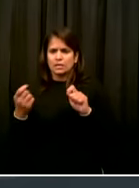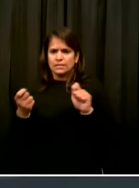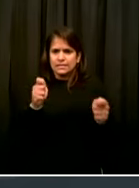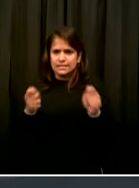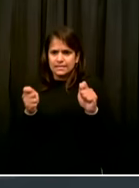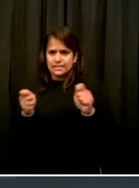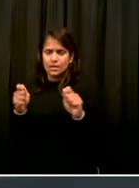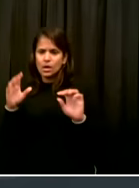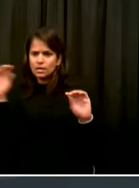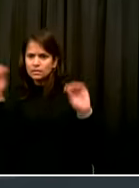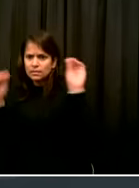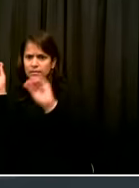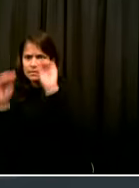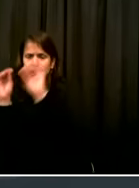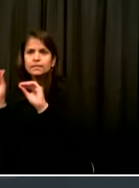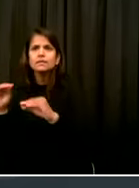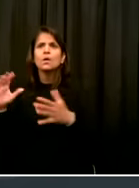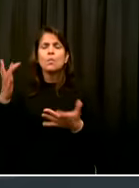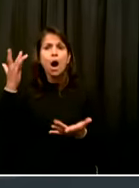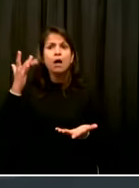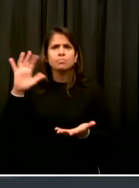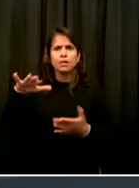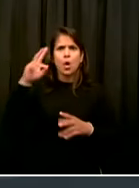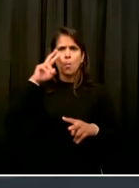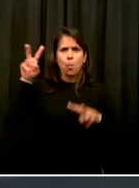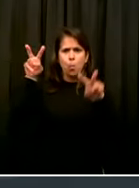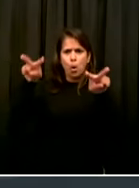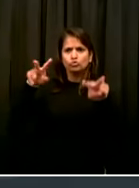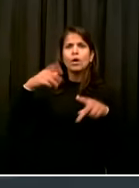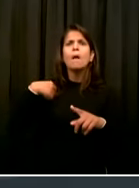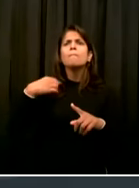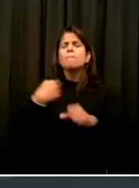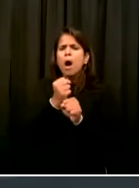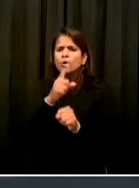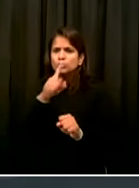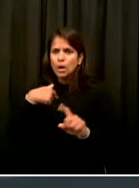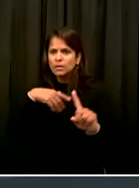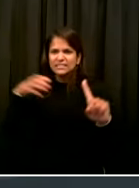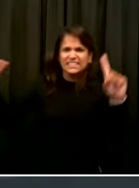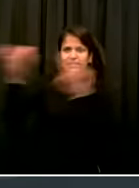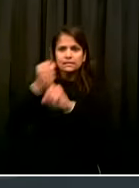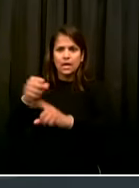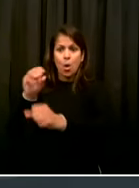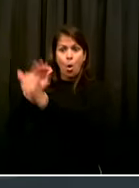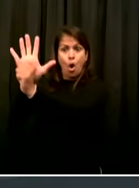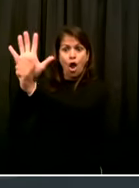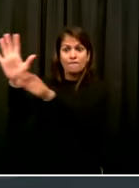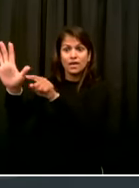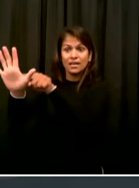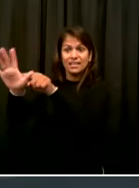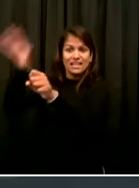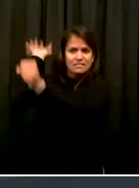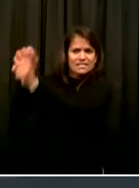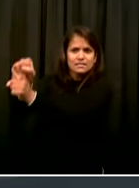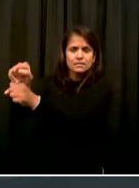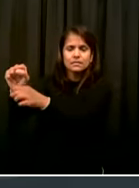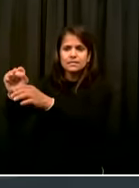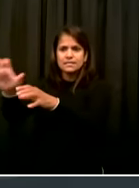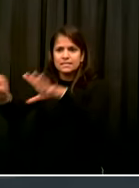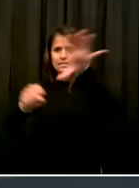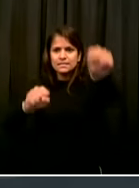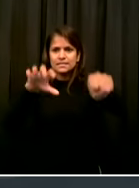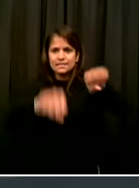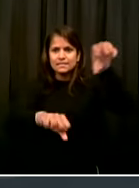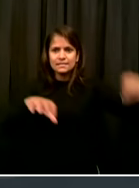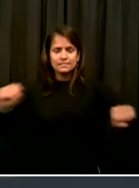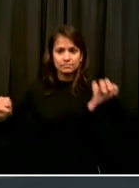Other indicators do not have the utility that they once had, like the health and hospital's ICU capacity. I do want to take a